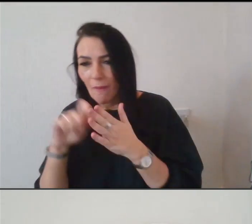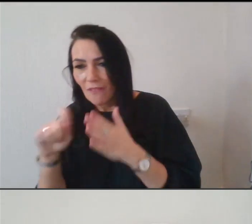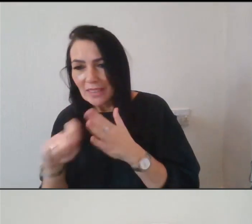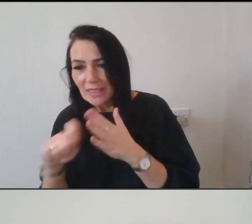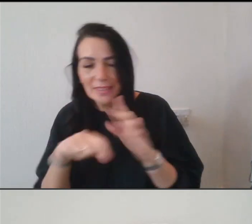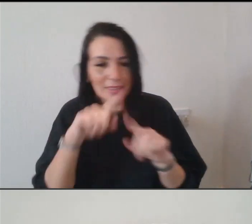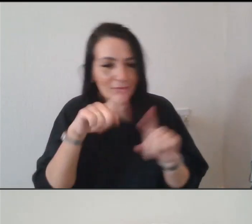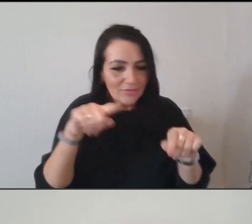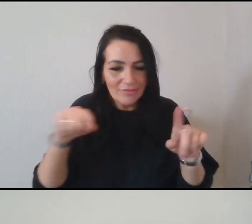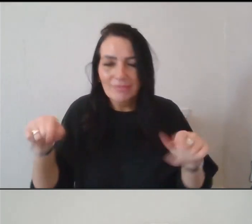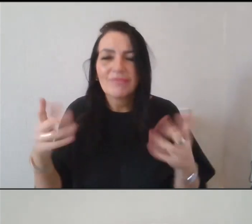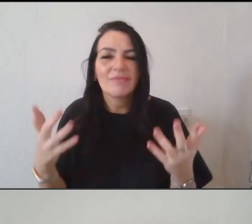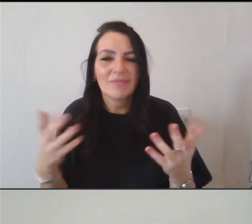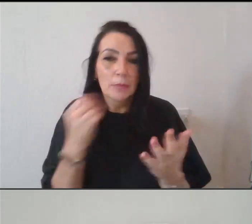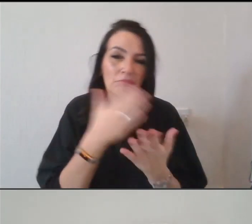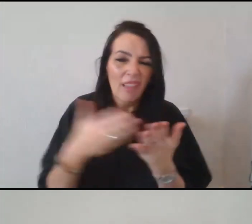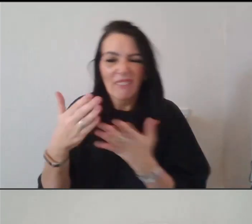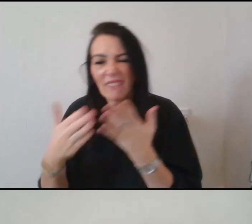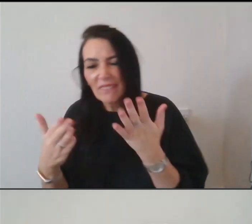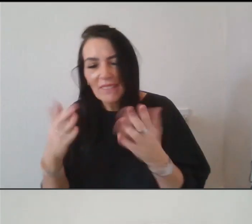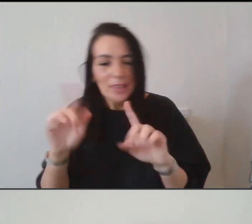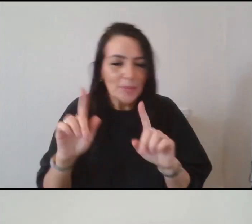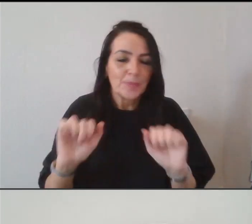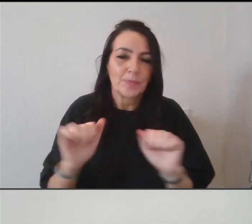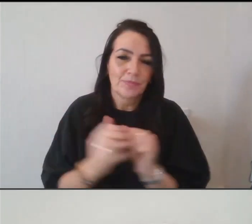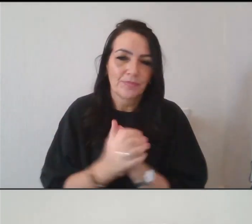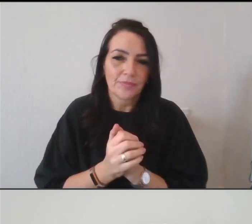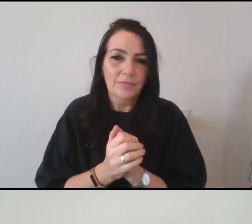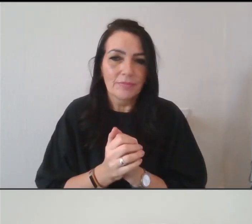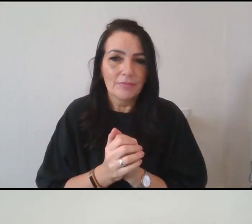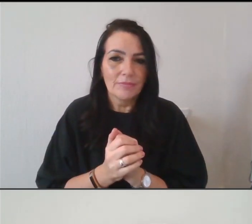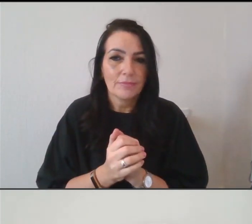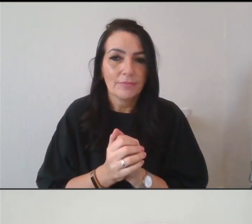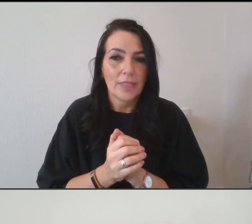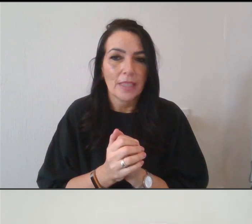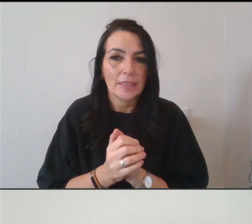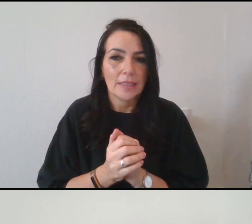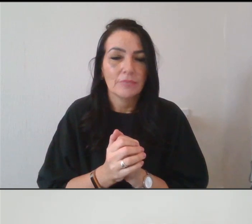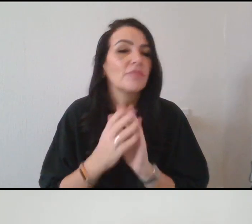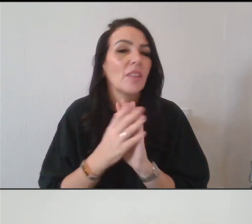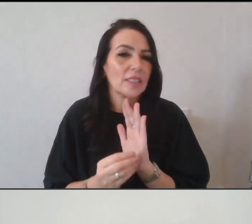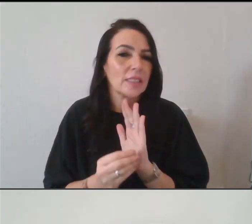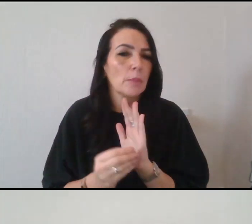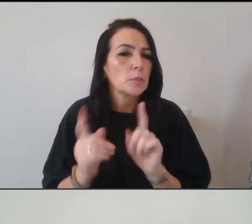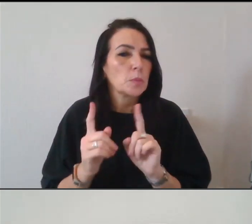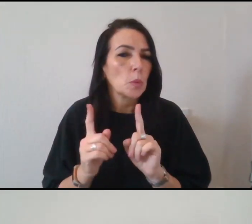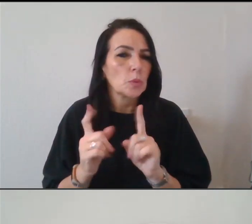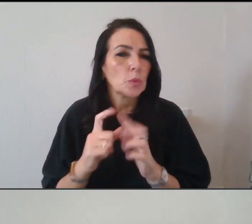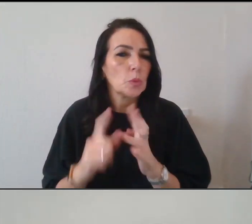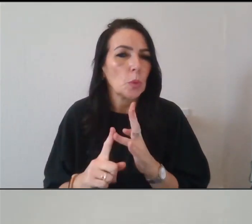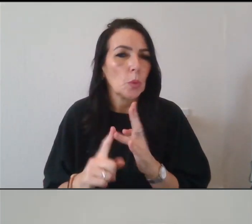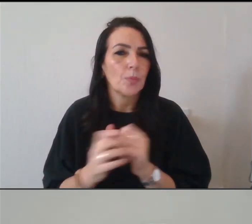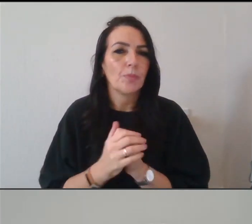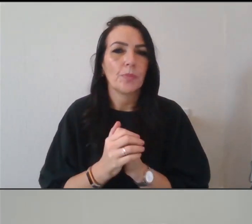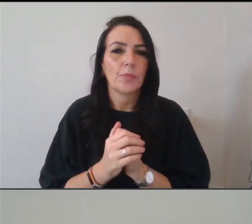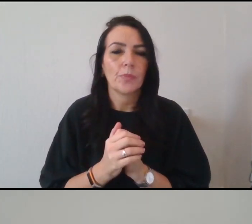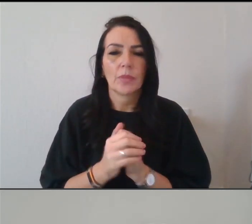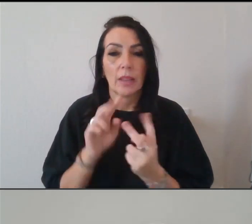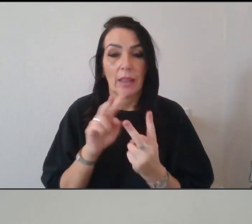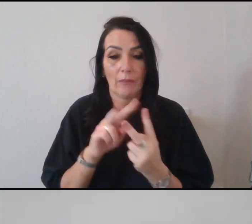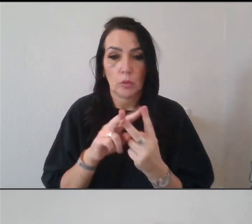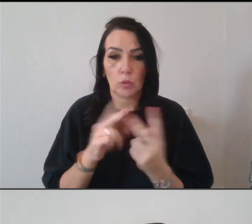the office. So there's quite a lot you can do. So if you there's probably 2 main